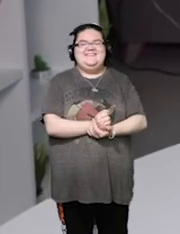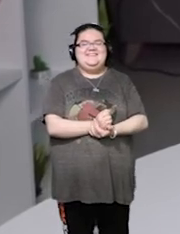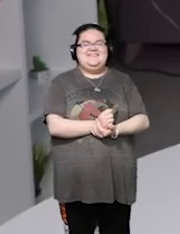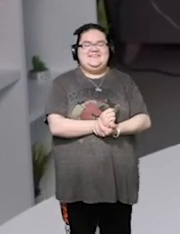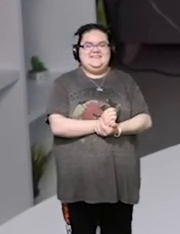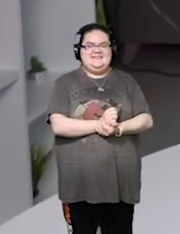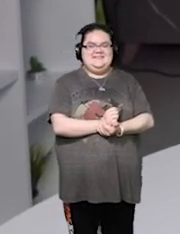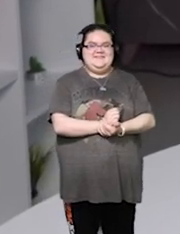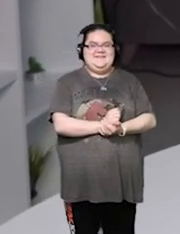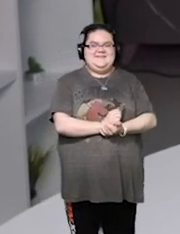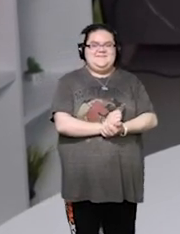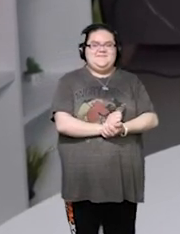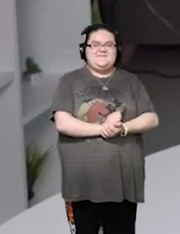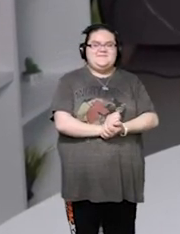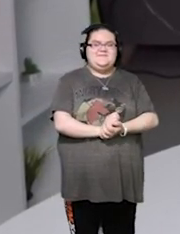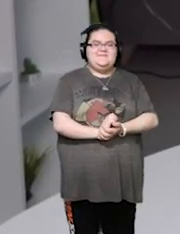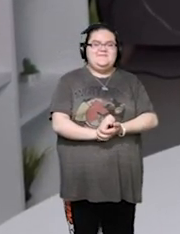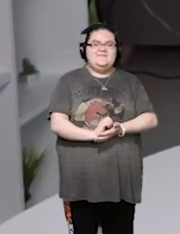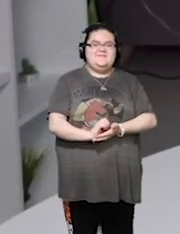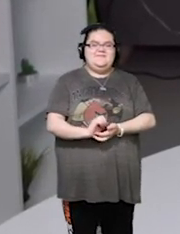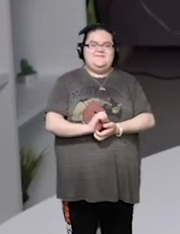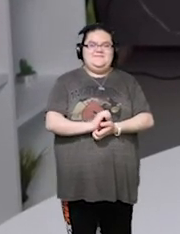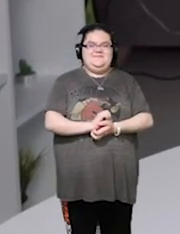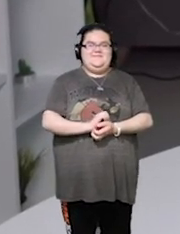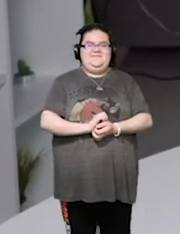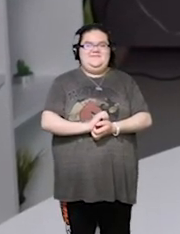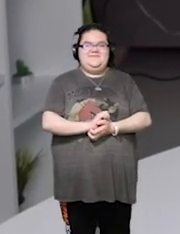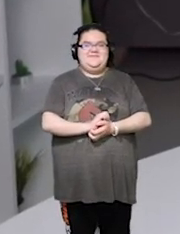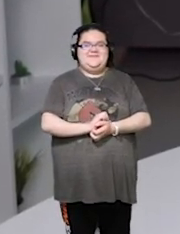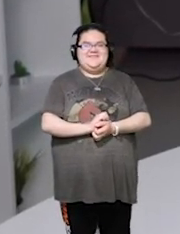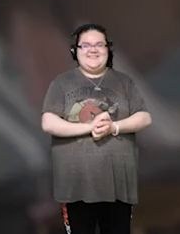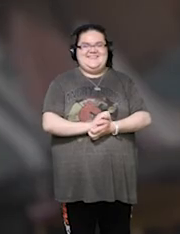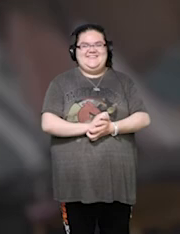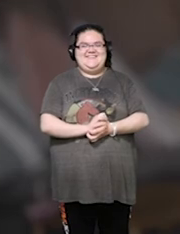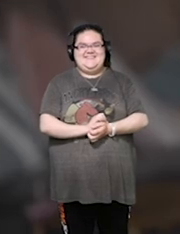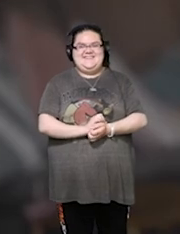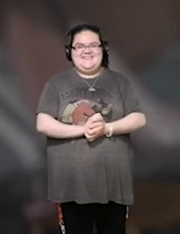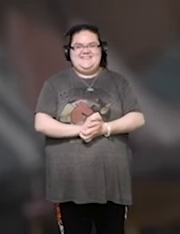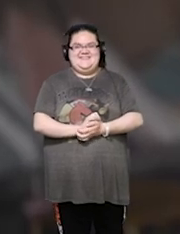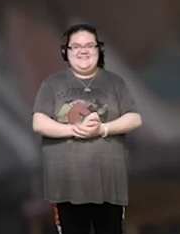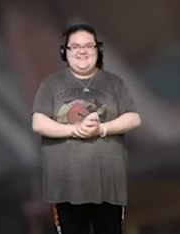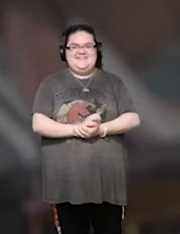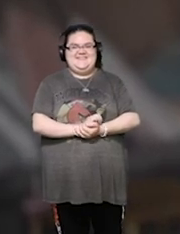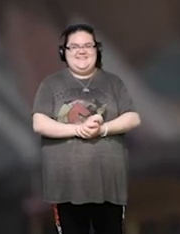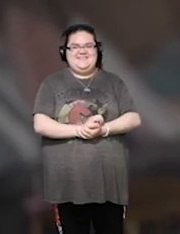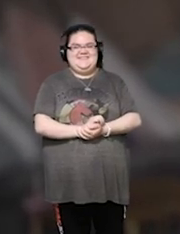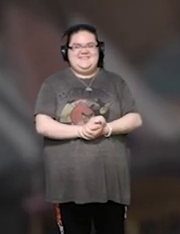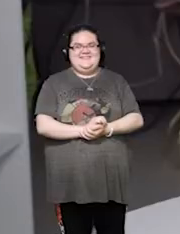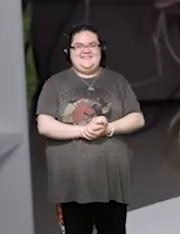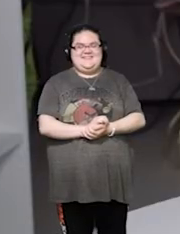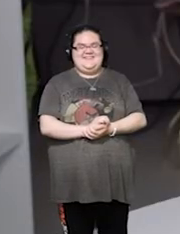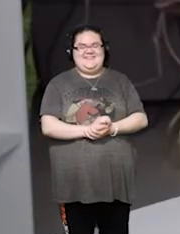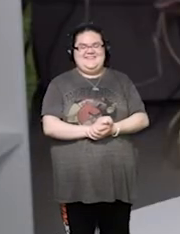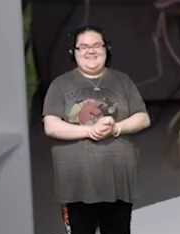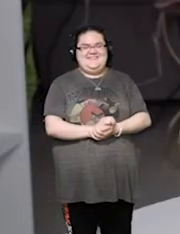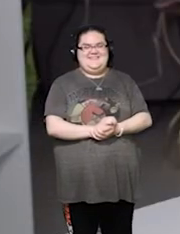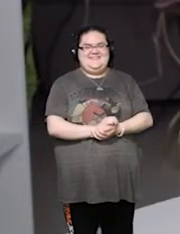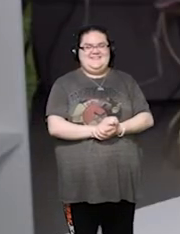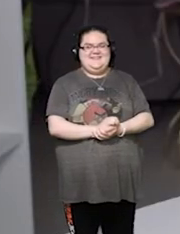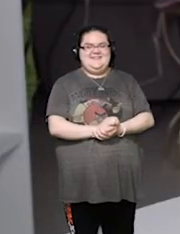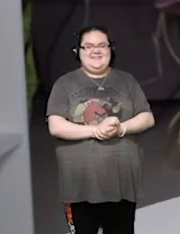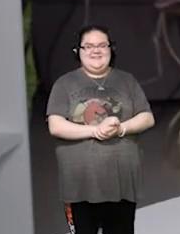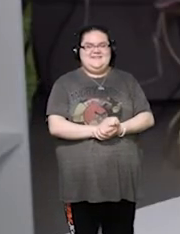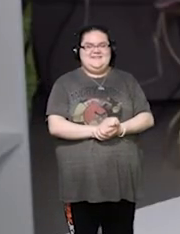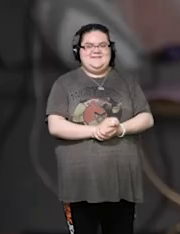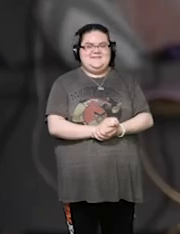It smells pretty nice. If it's fresh cream, it smells pretty nice, you know? Put it on your face, why not? If you're in a rush, you know, just use some fresh. Sometimes these cheap companies, they